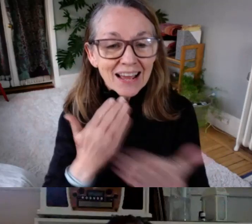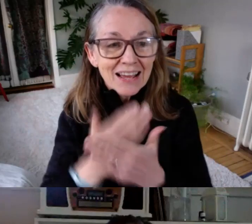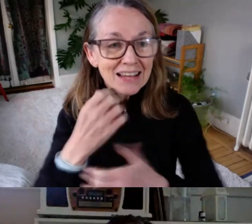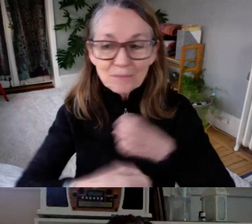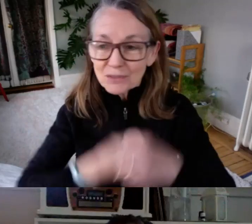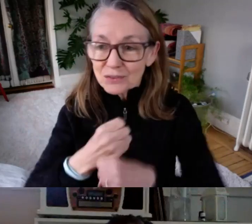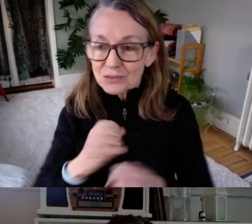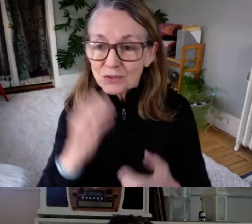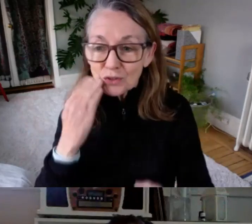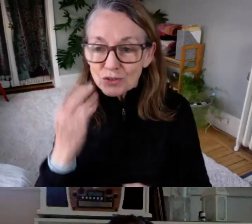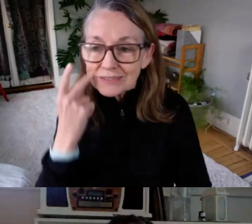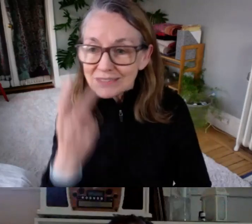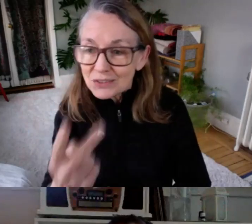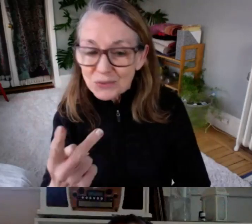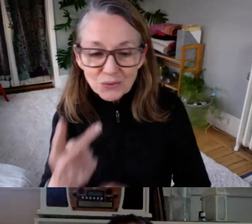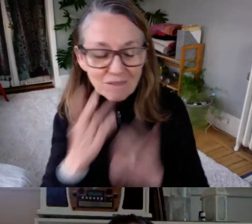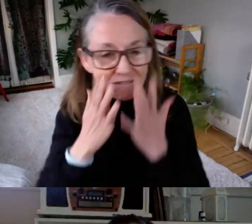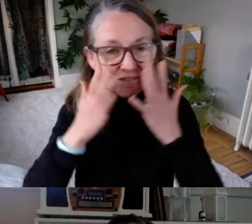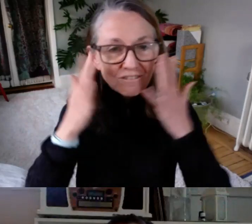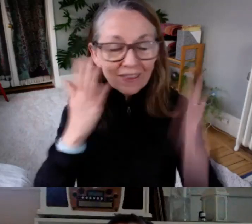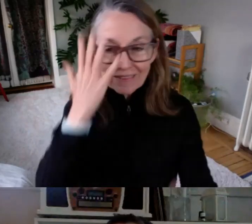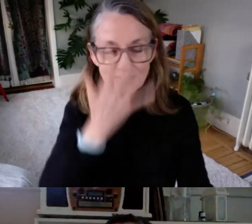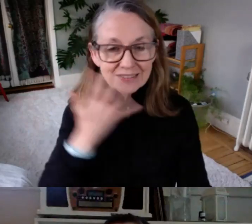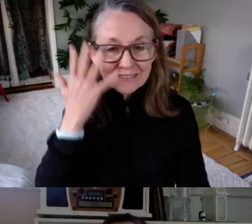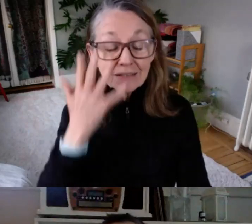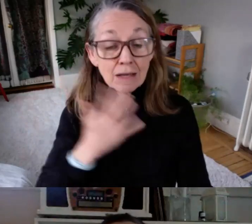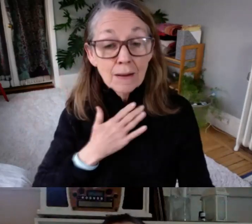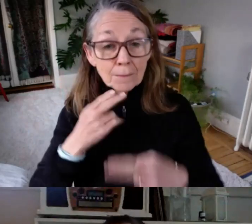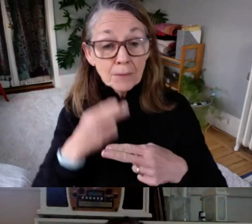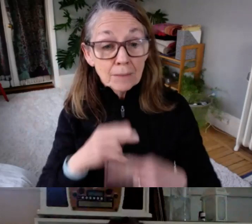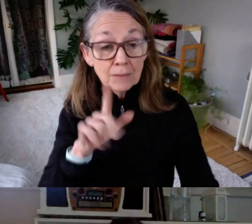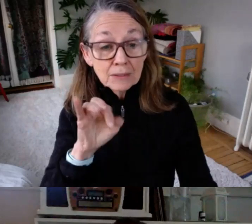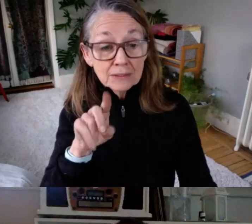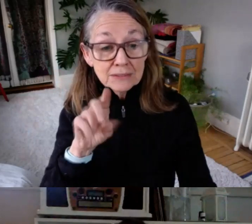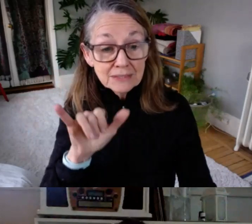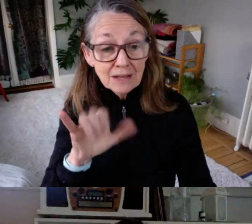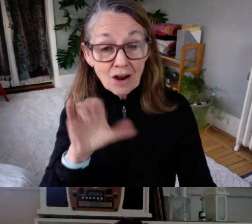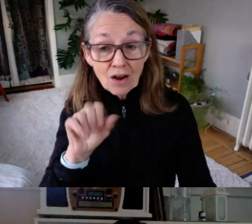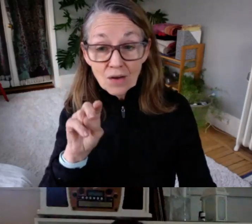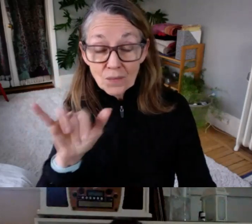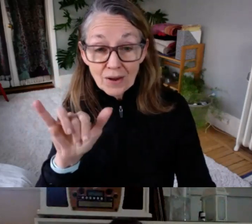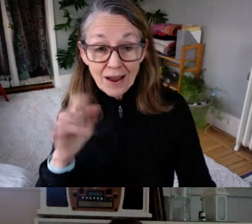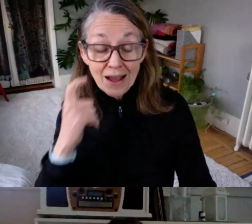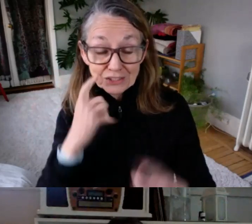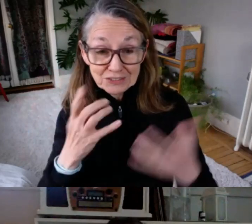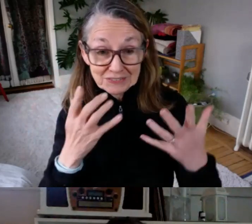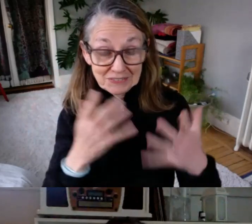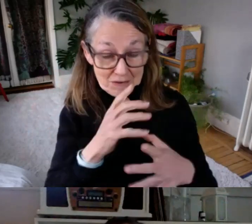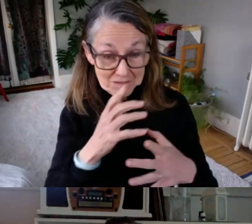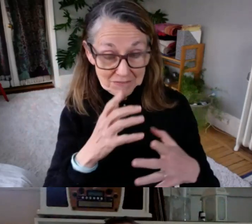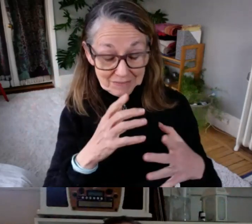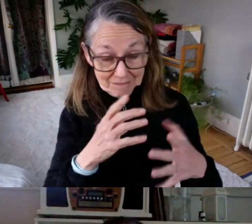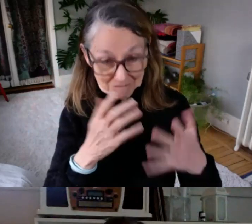to see some friendly faces. My name is Lindsay Conway. I'm just coming off of working on